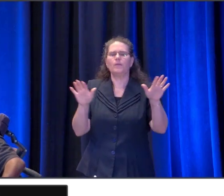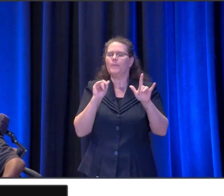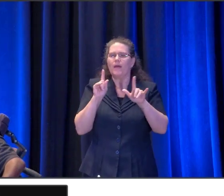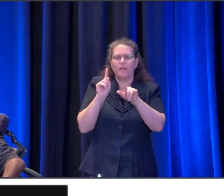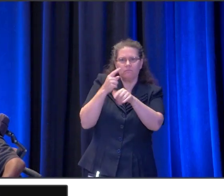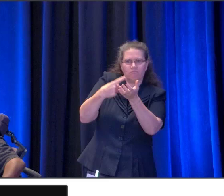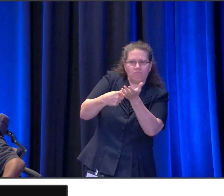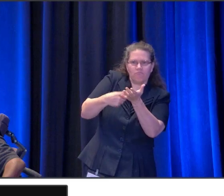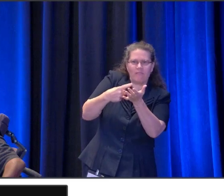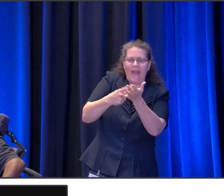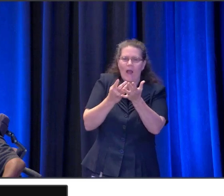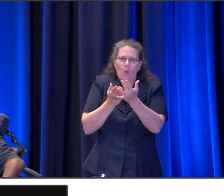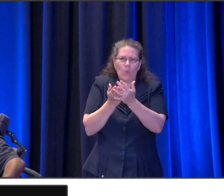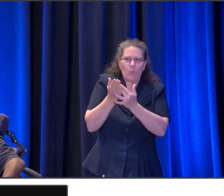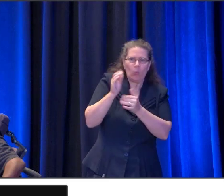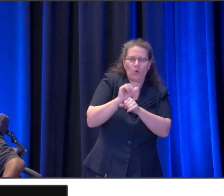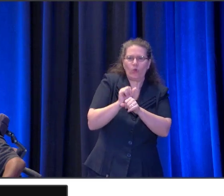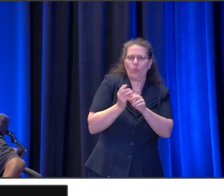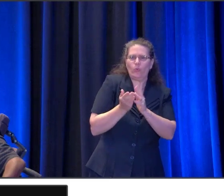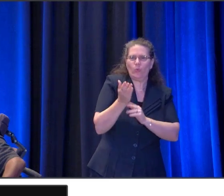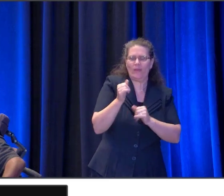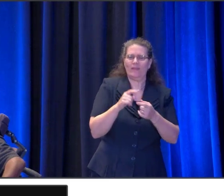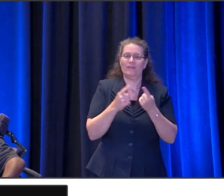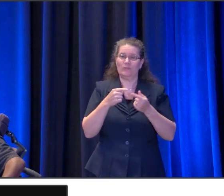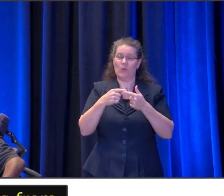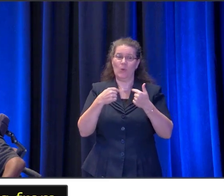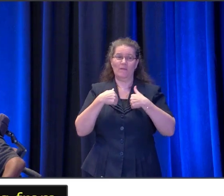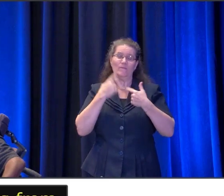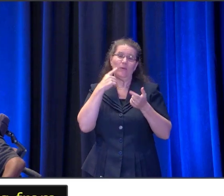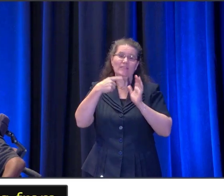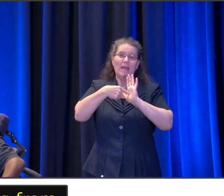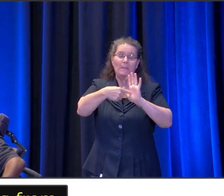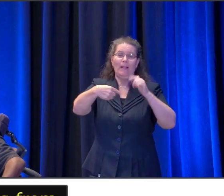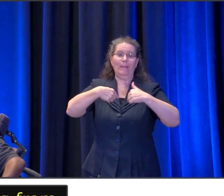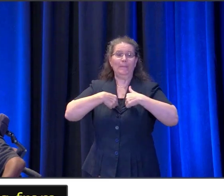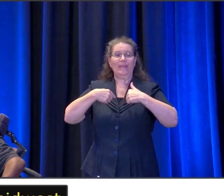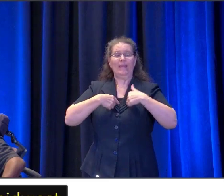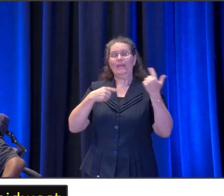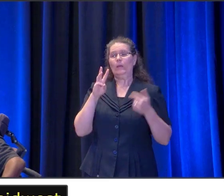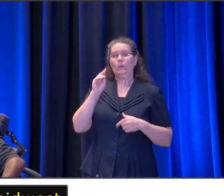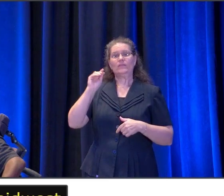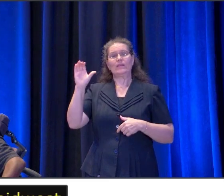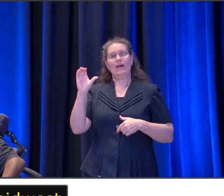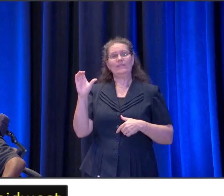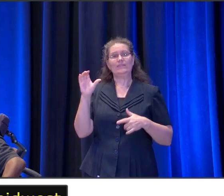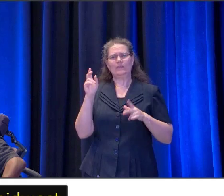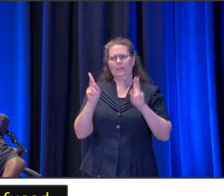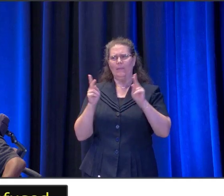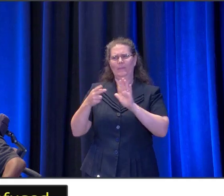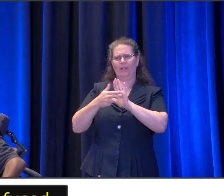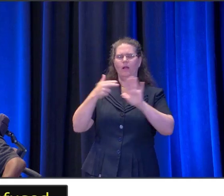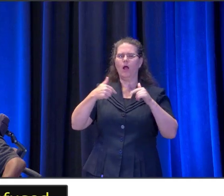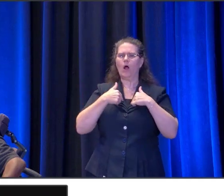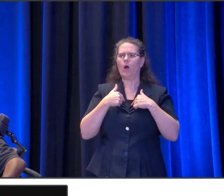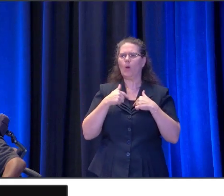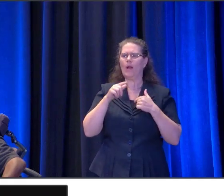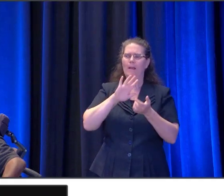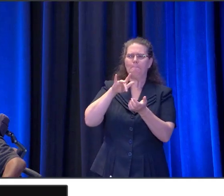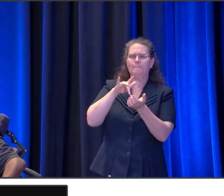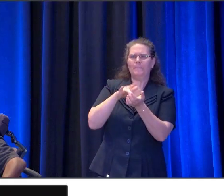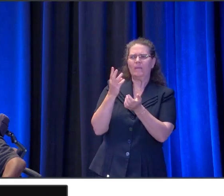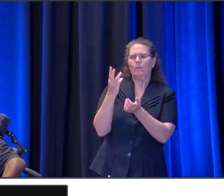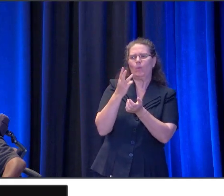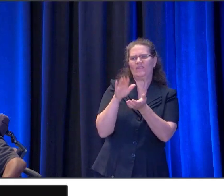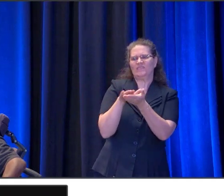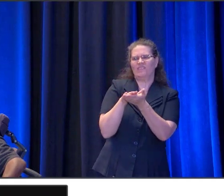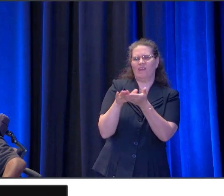idea of Midwest nice, and sometimes that gets confused for I don't want to have a difficult conversation, but it's important because we can't get through the garbage and start